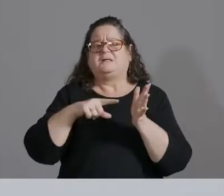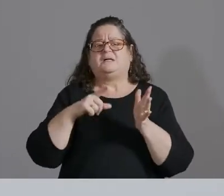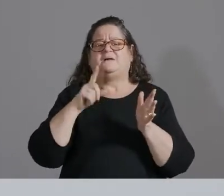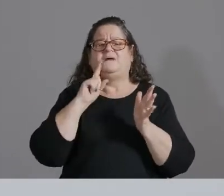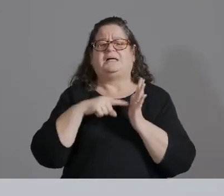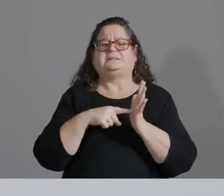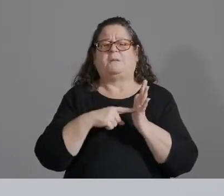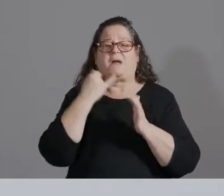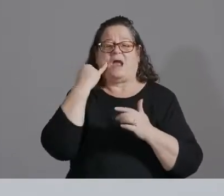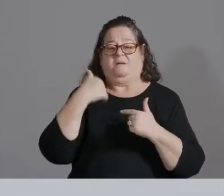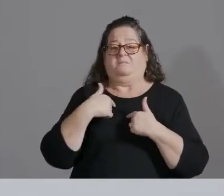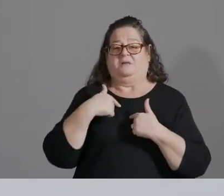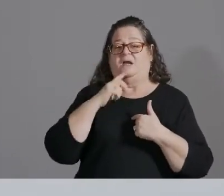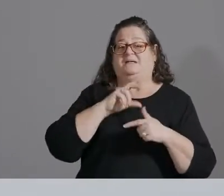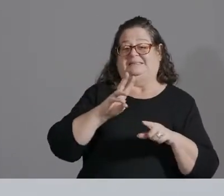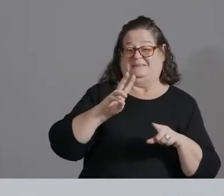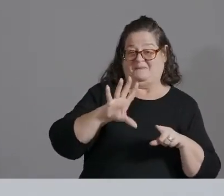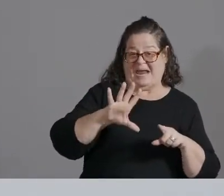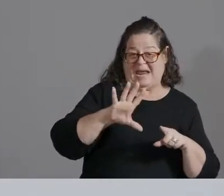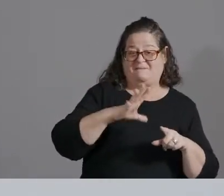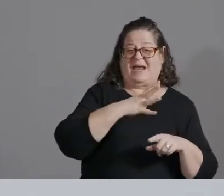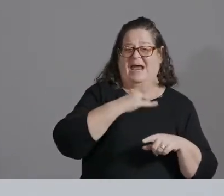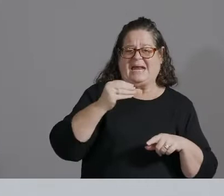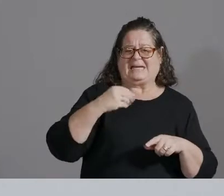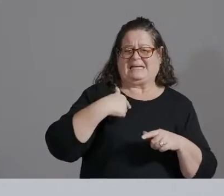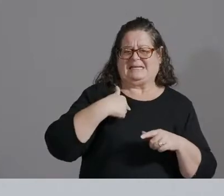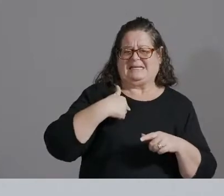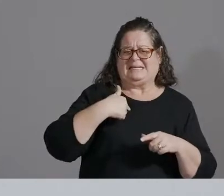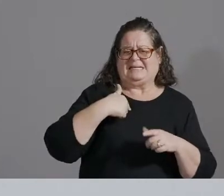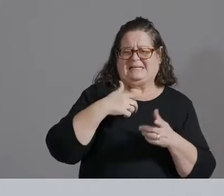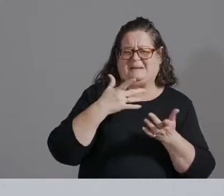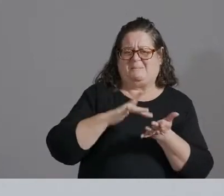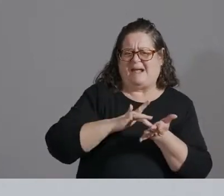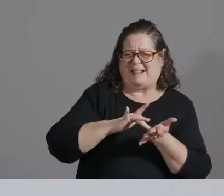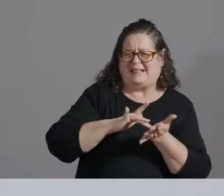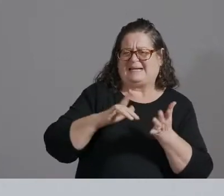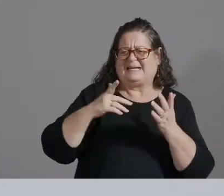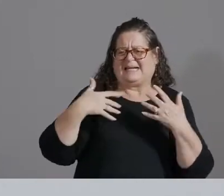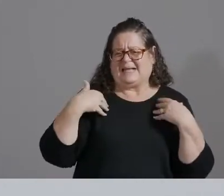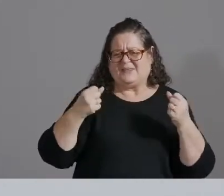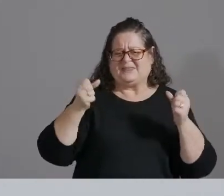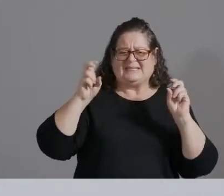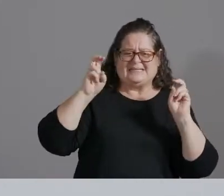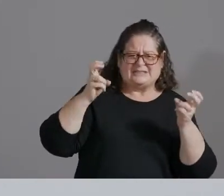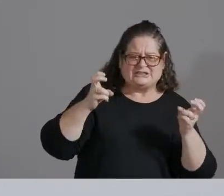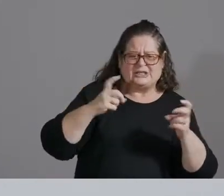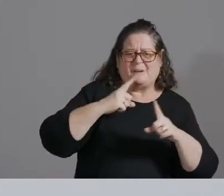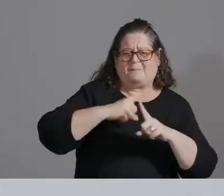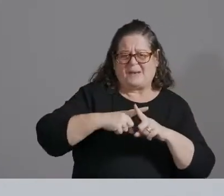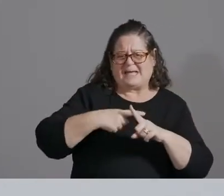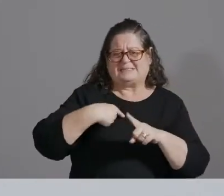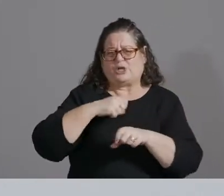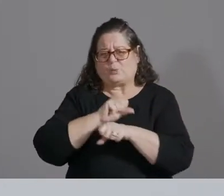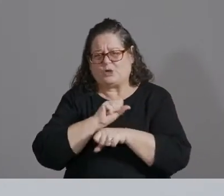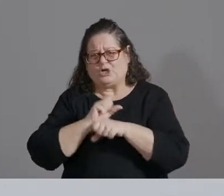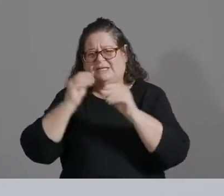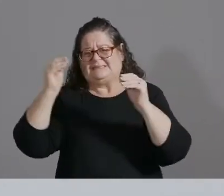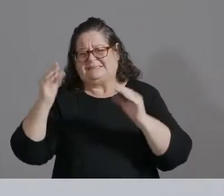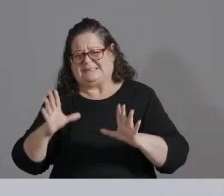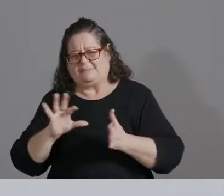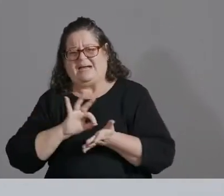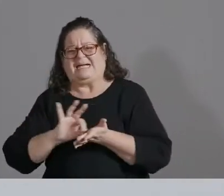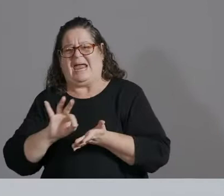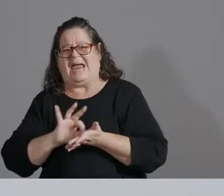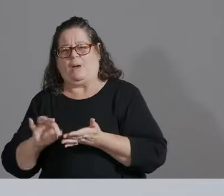had a medical condition and I was still working as a teacher, I might be counted in all three of those groups. But we list what